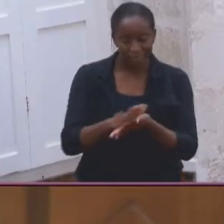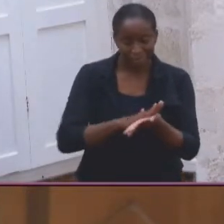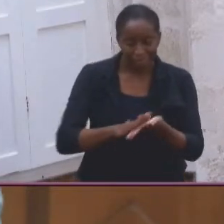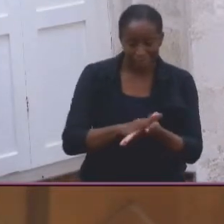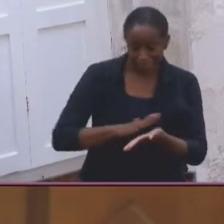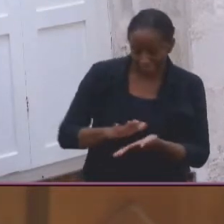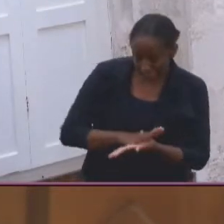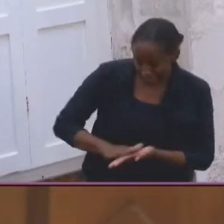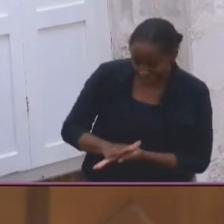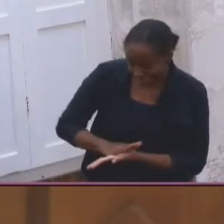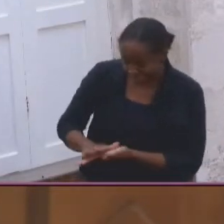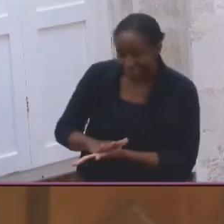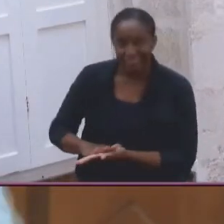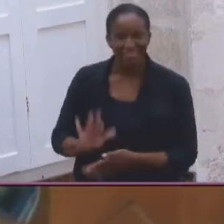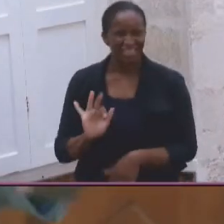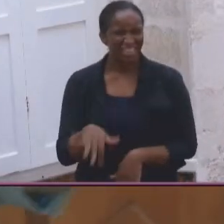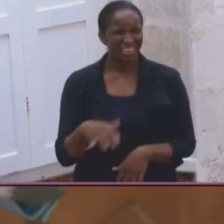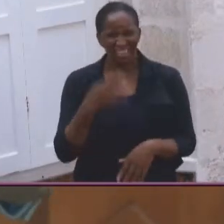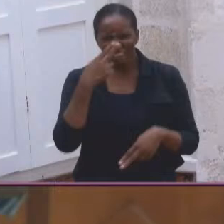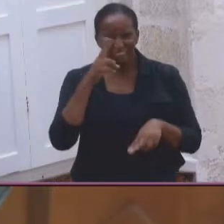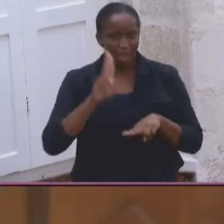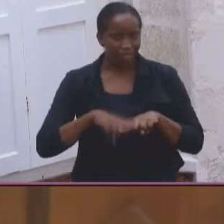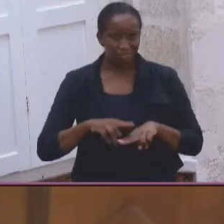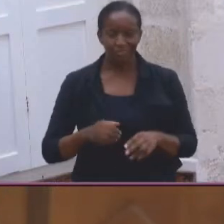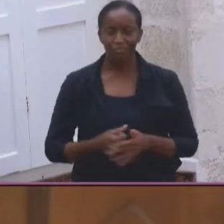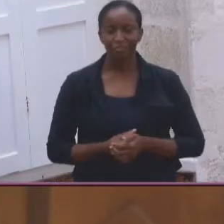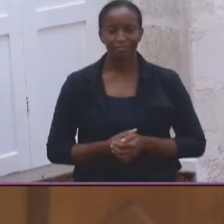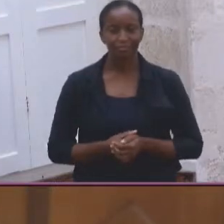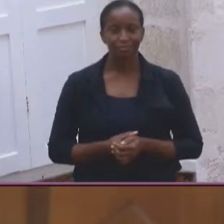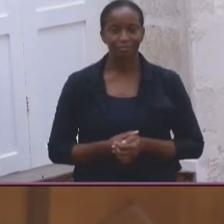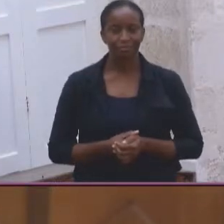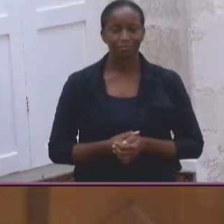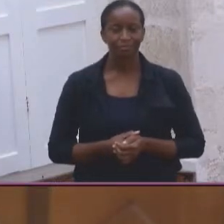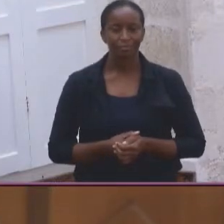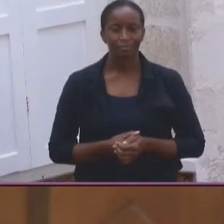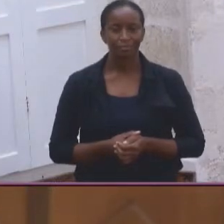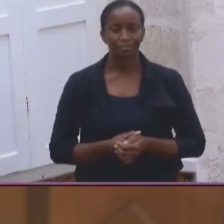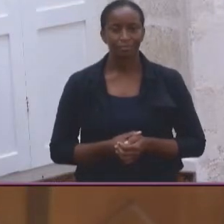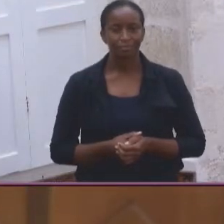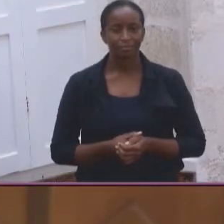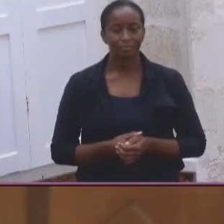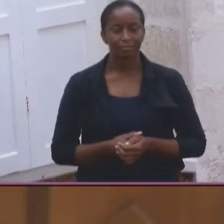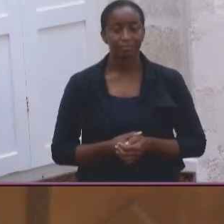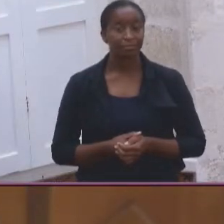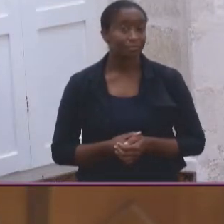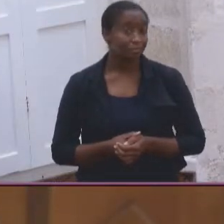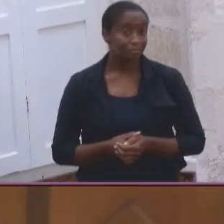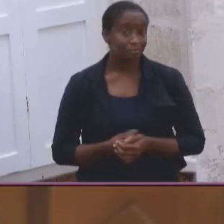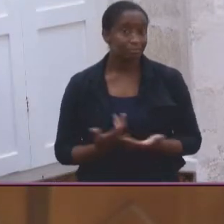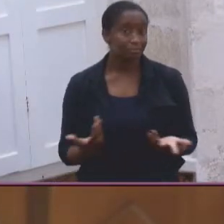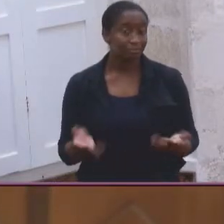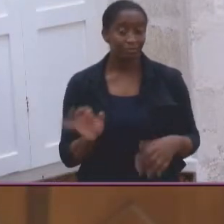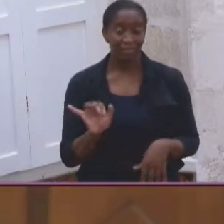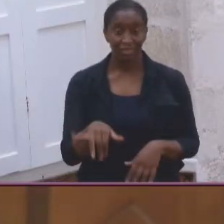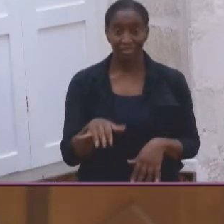That was fun for us. But it was also part of our upbringing, because right in the school